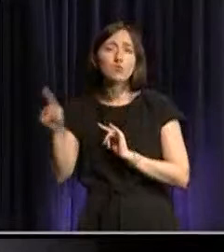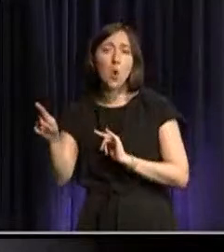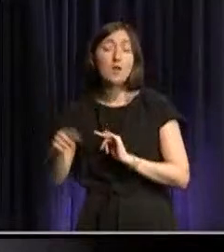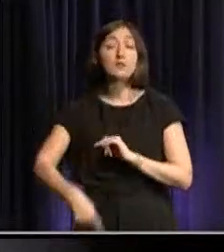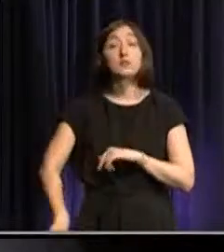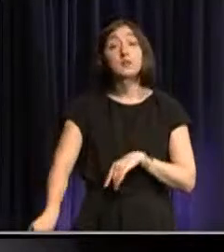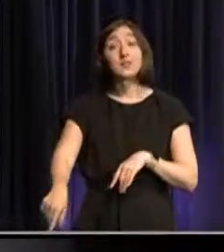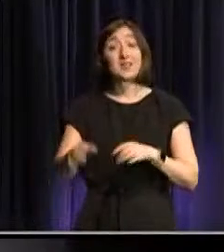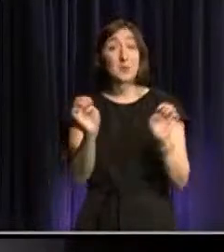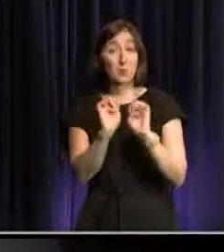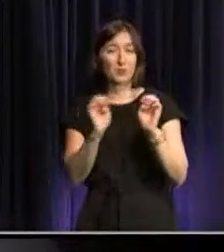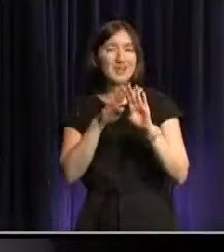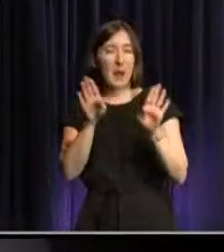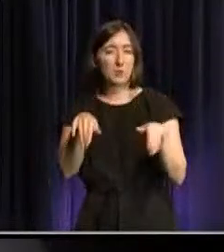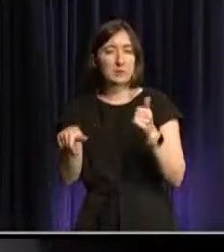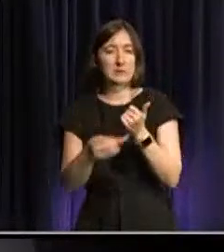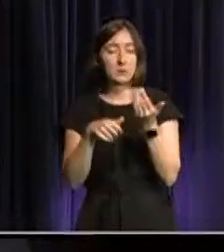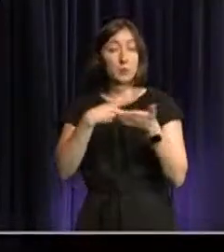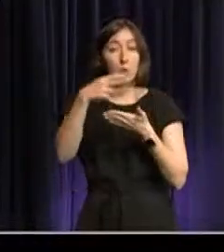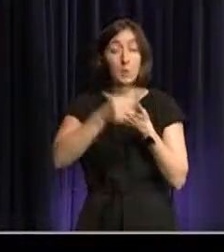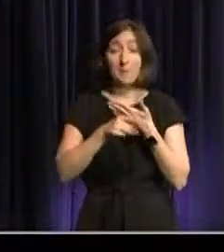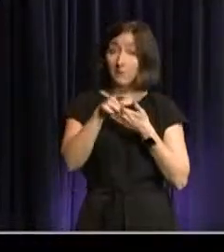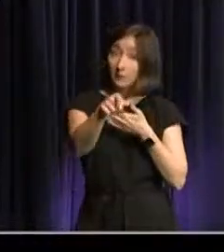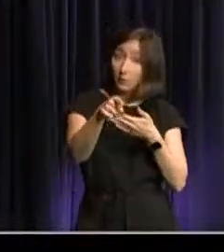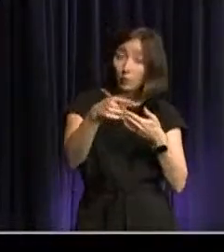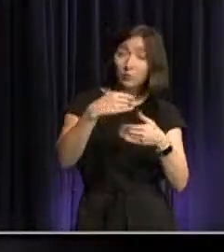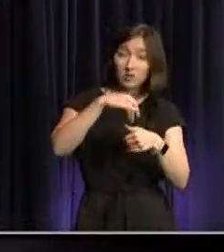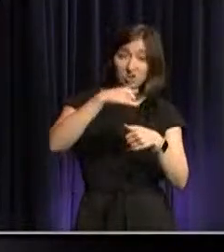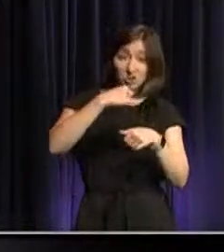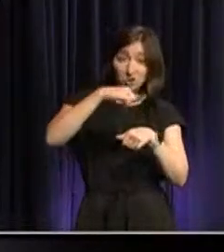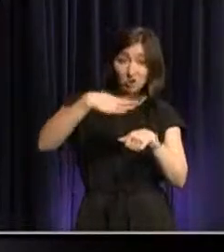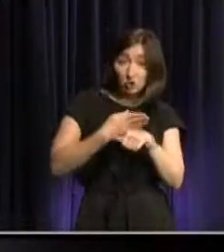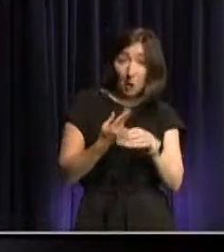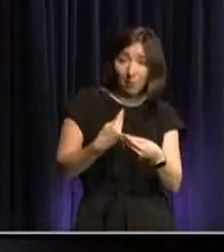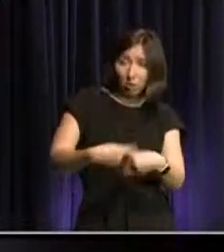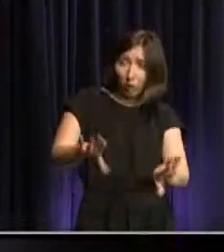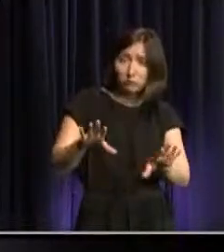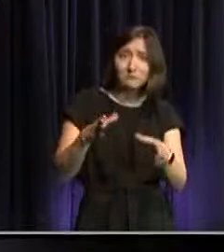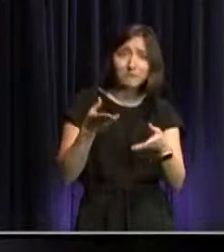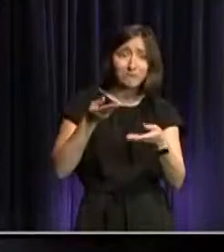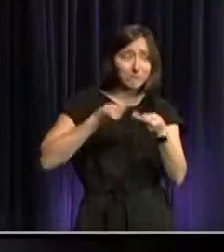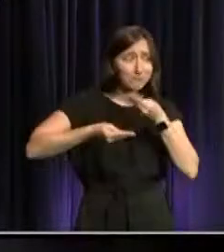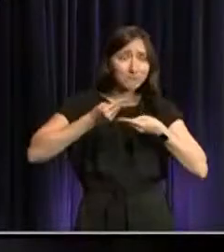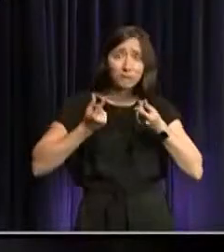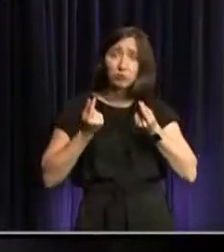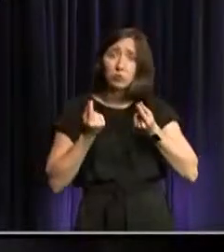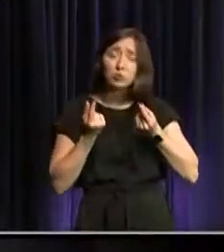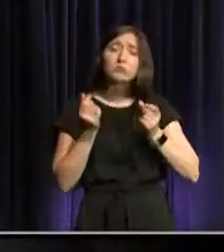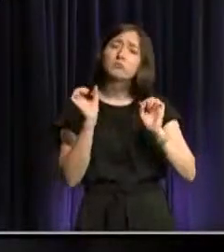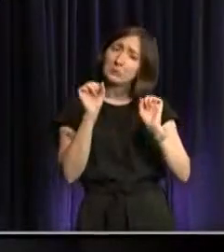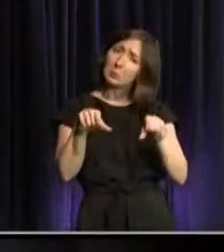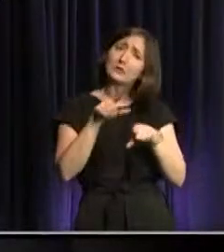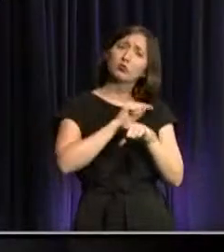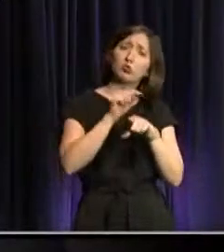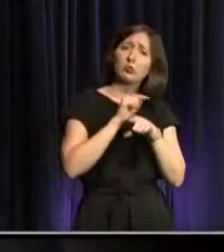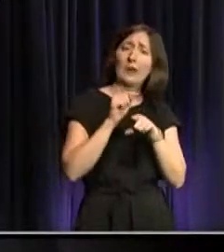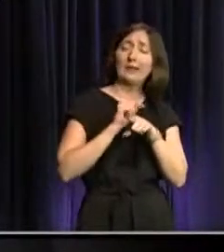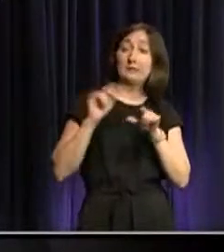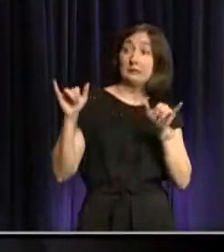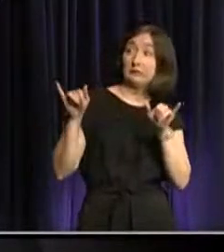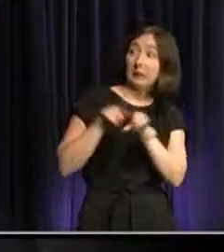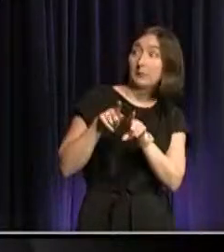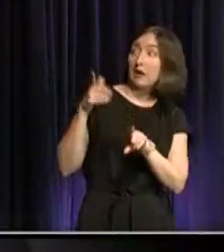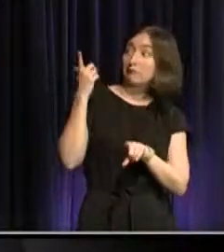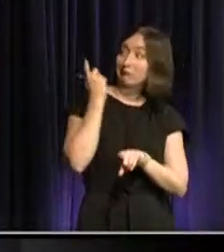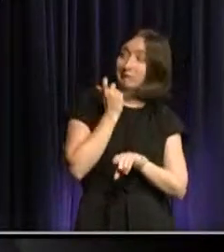are out of work without a job in this pandemic and would like to train for jobs that are available today in our community in high-demand careers while